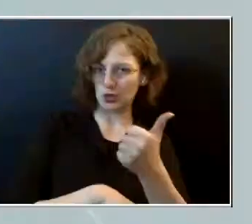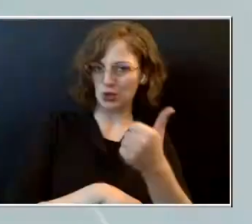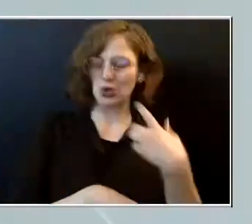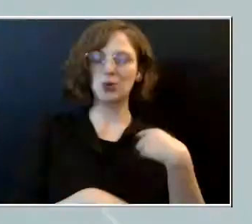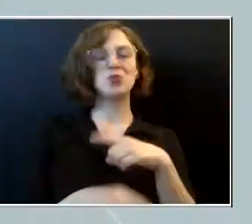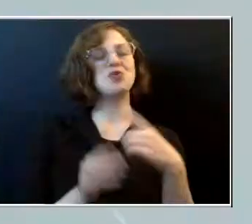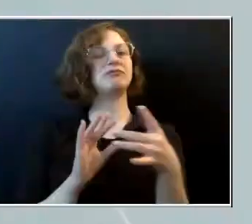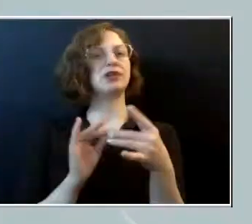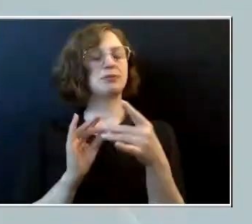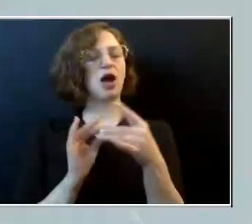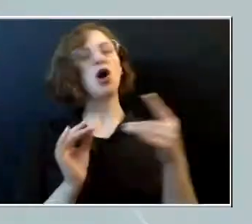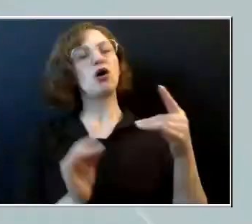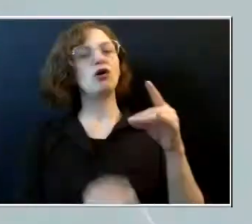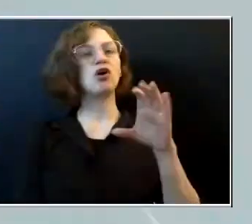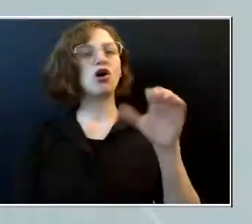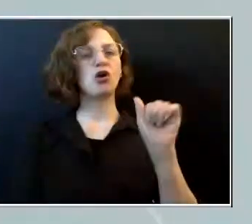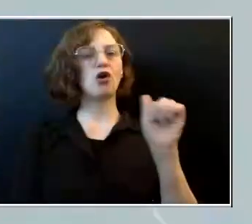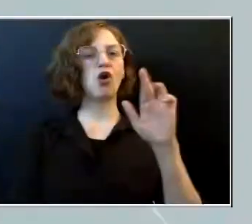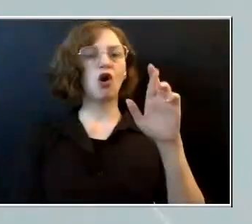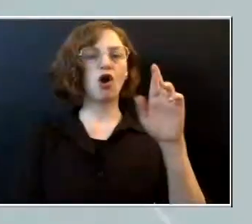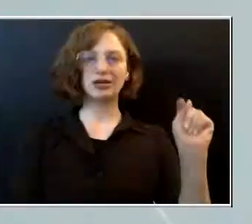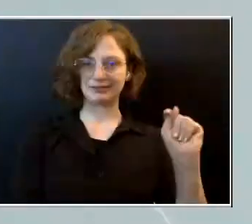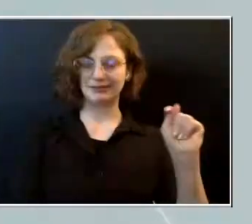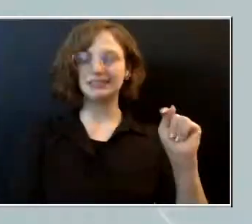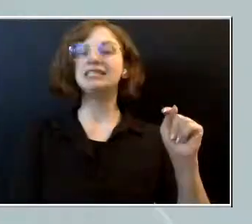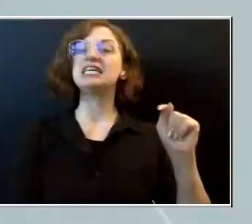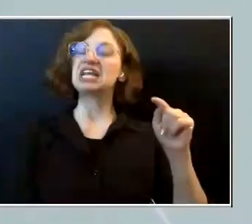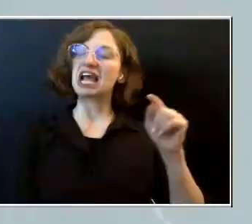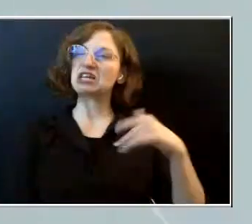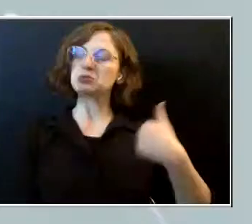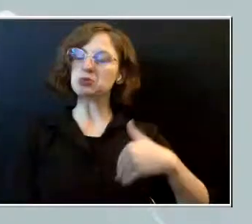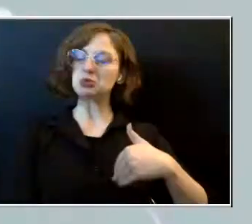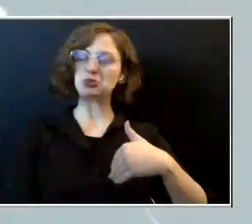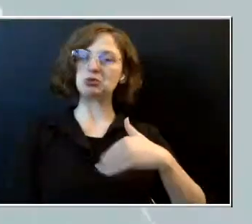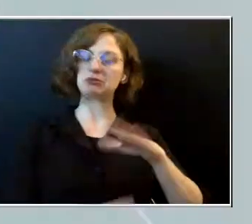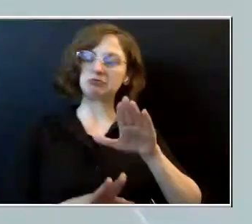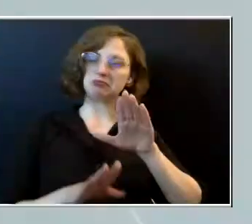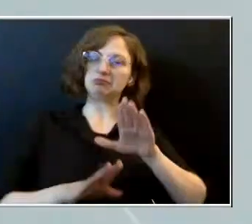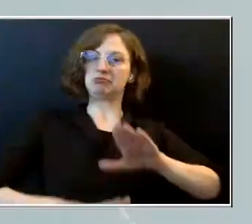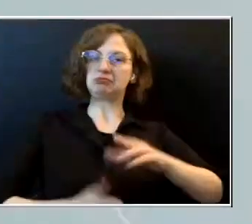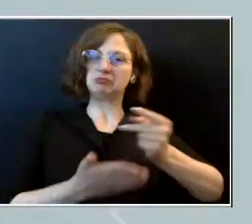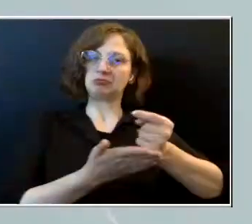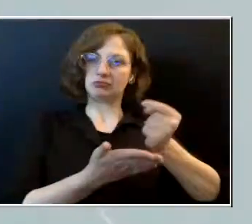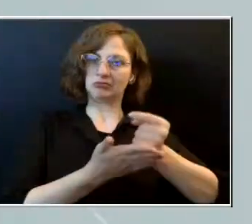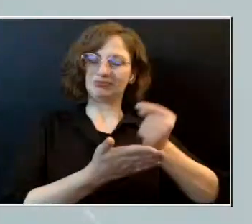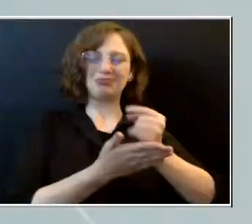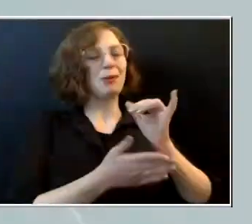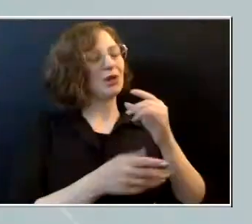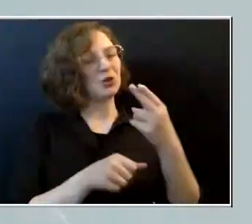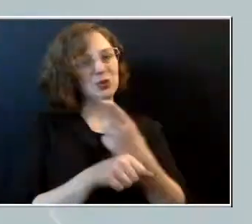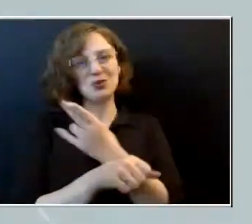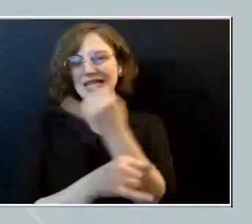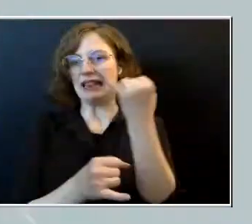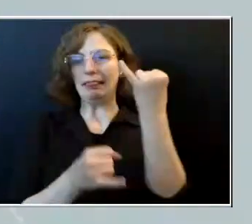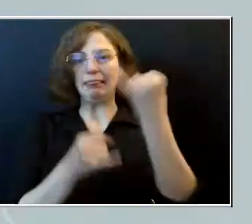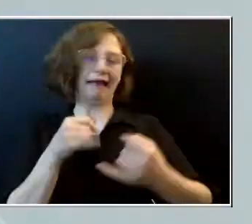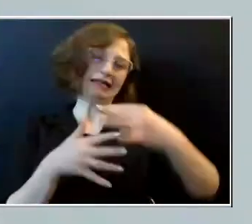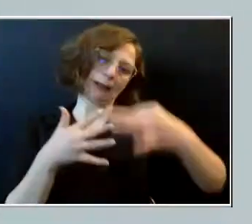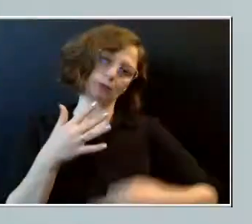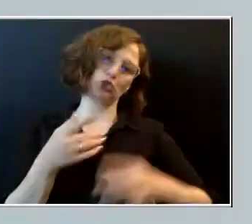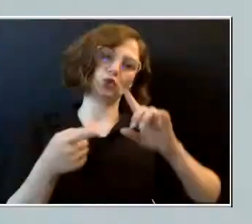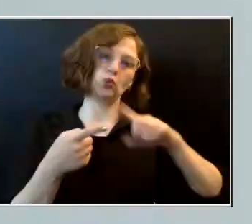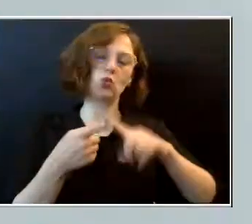they've been used as last-ditch treatments when cancer comes back after multiple other therapies. But last week, the